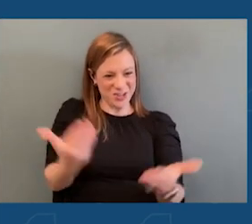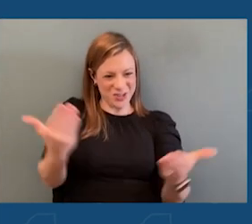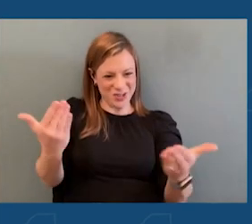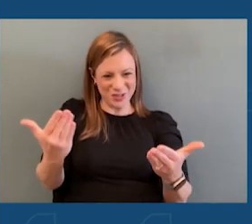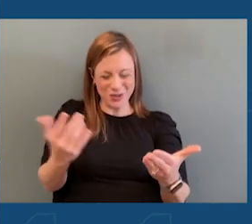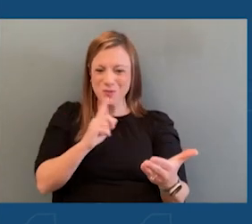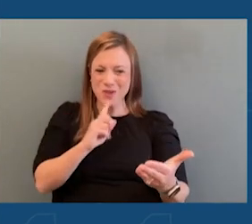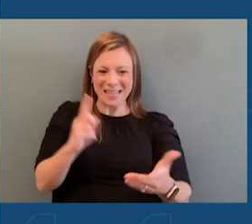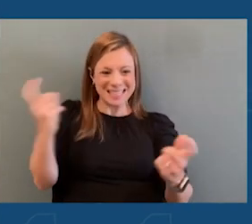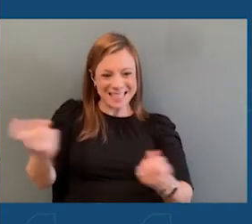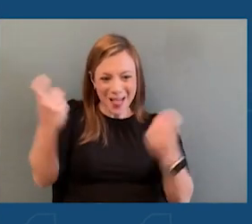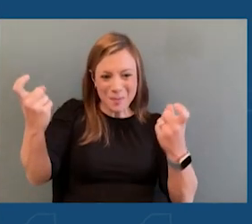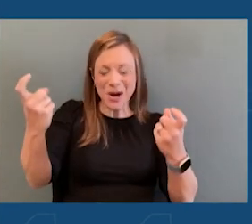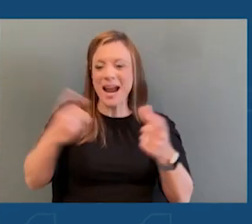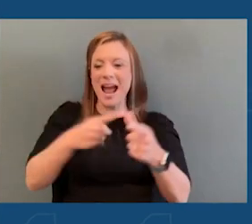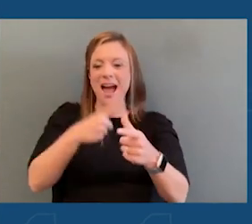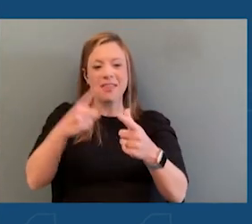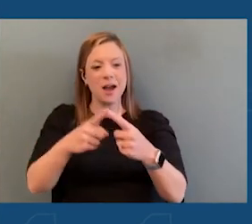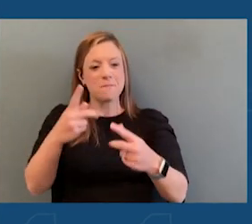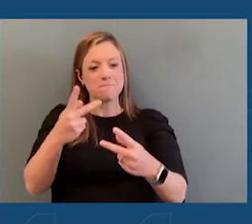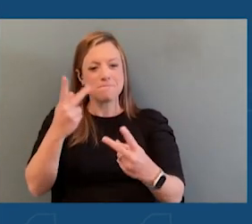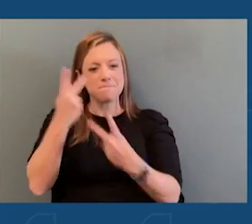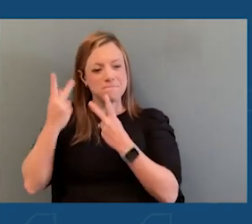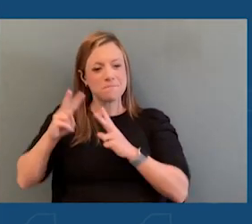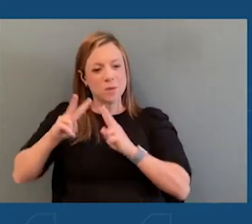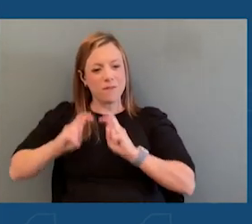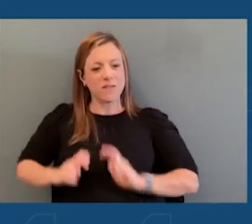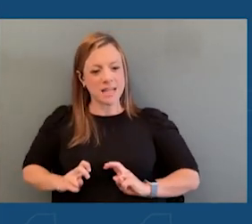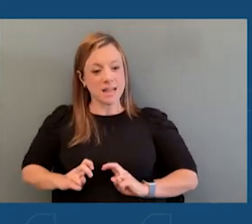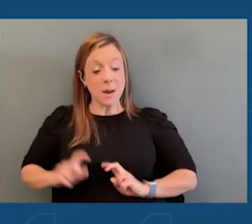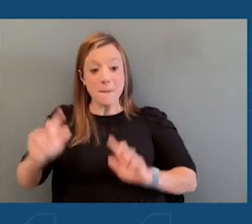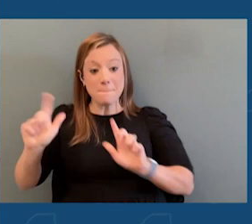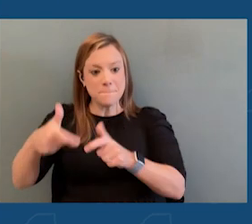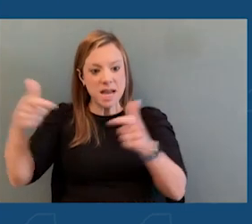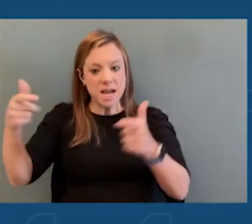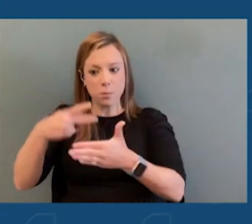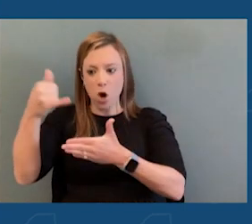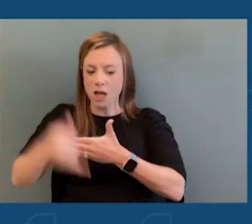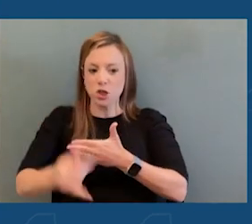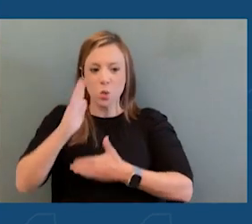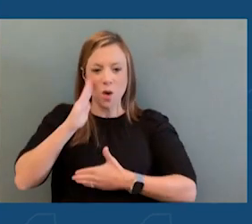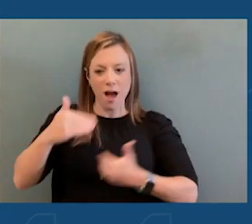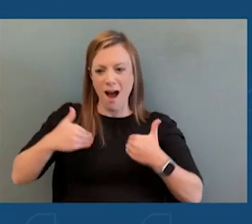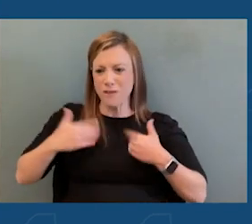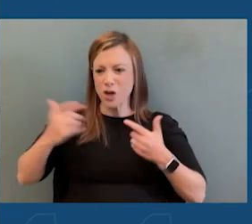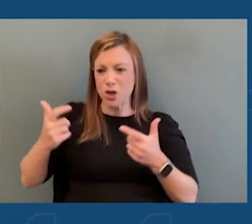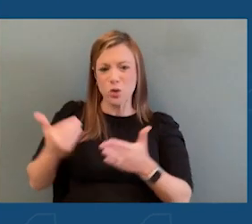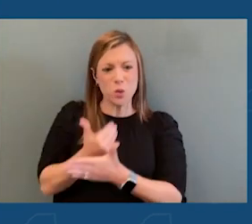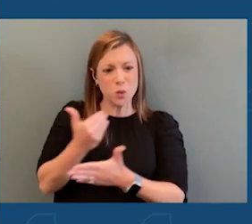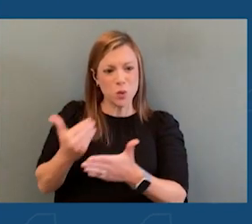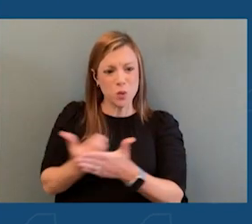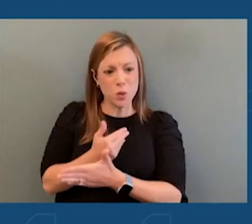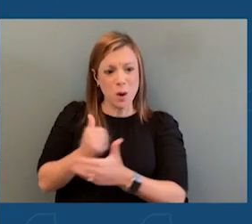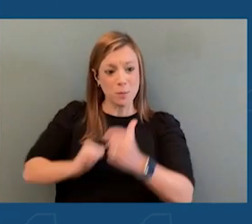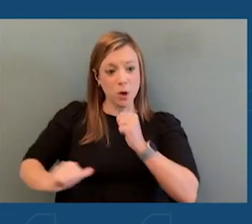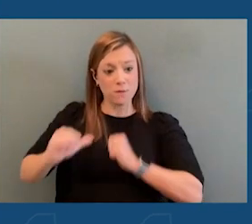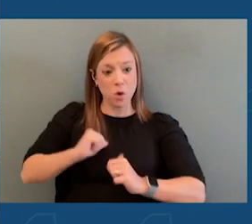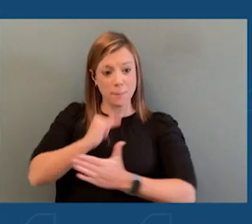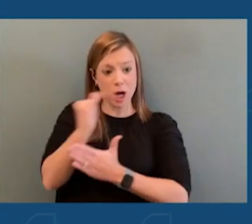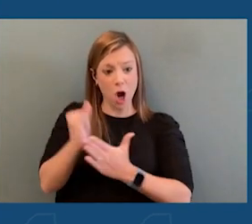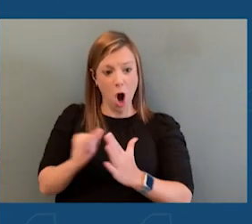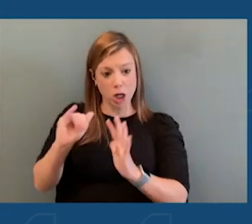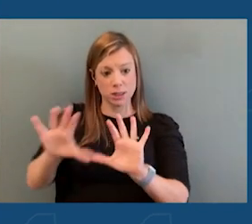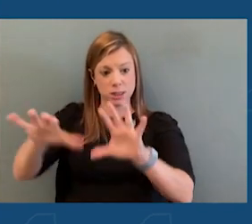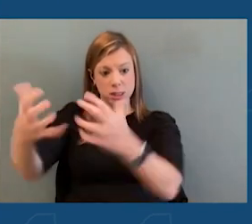bigger project that will not only bring an incredibly dynamic new performing arts space to the community, much needed,